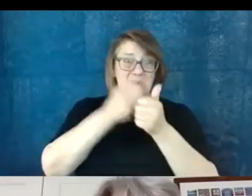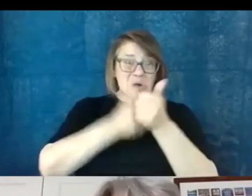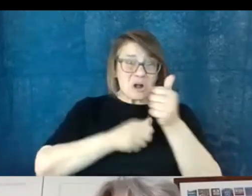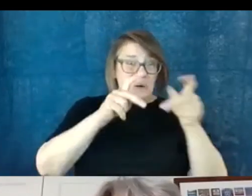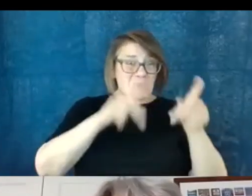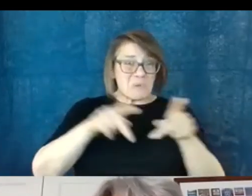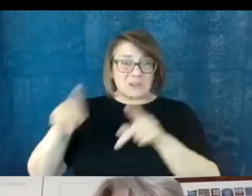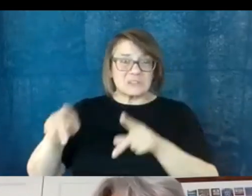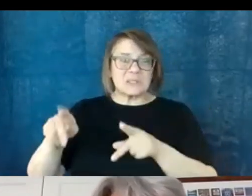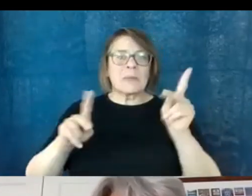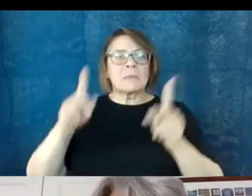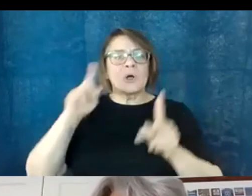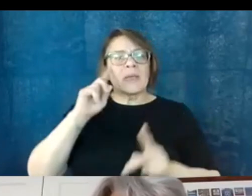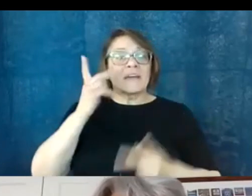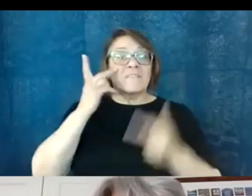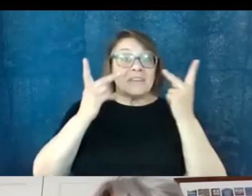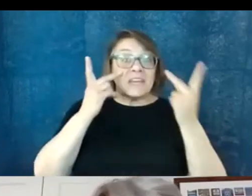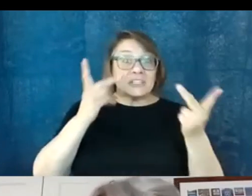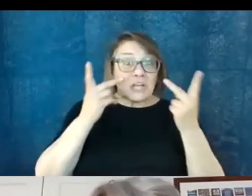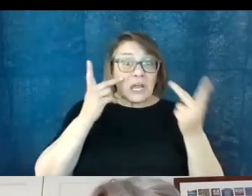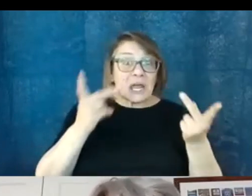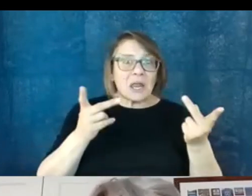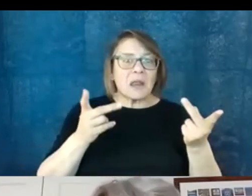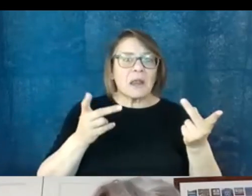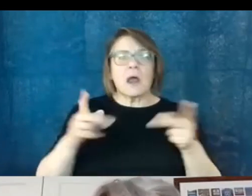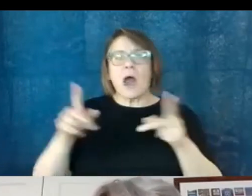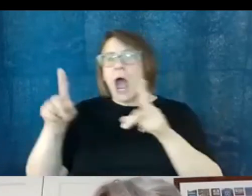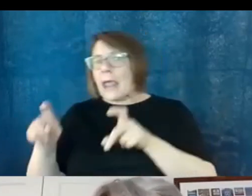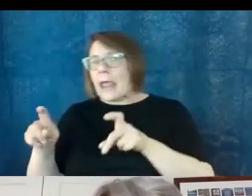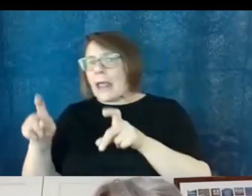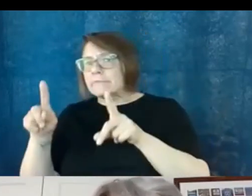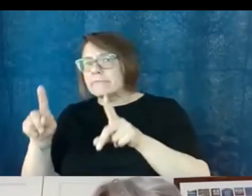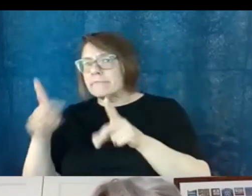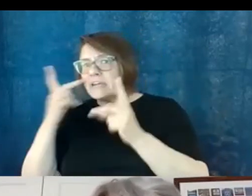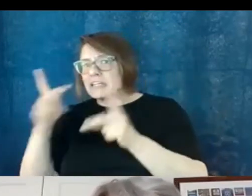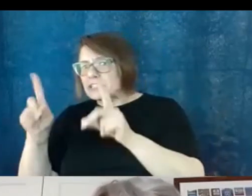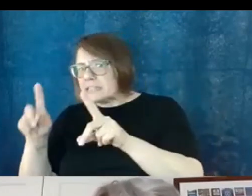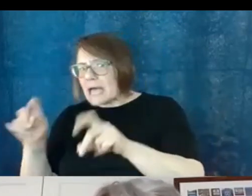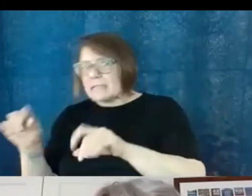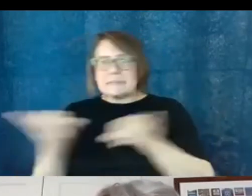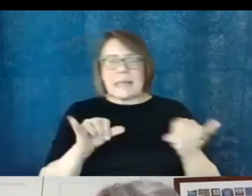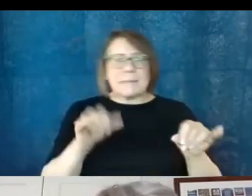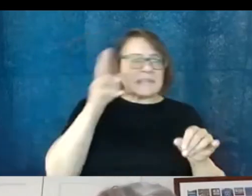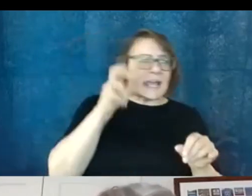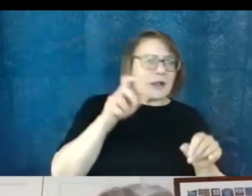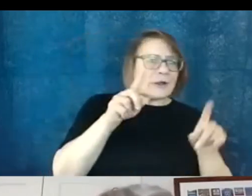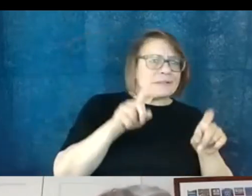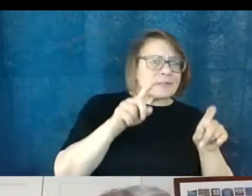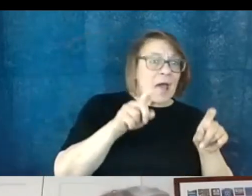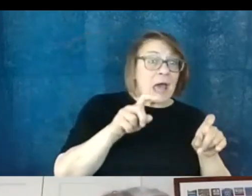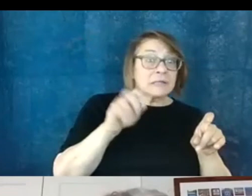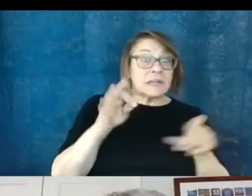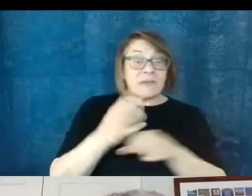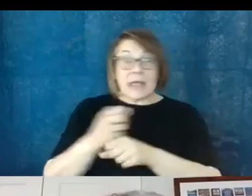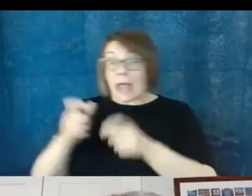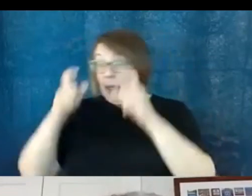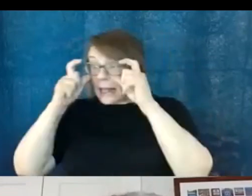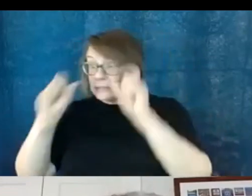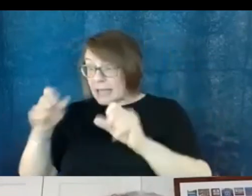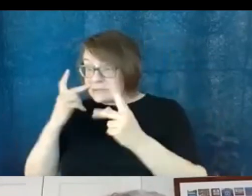You know, people think, oh, it's a hearing test, just like a vision test. I'll get my hearing aids and I hear perfect. Hearing aids do not work like